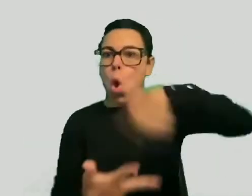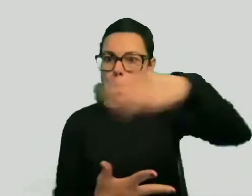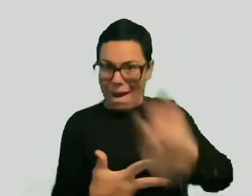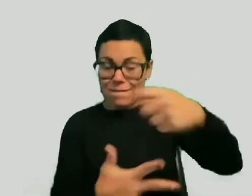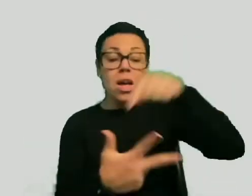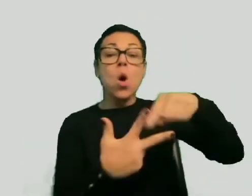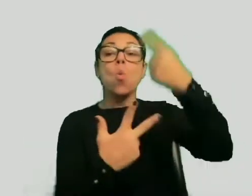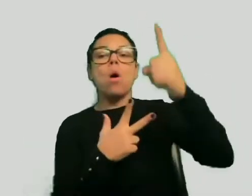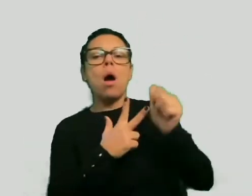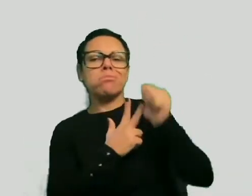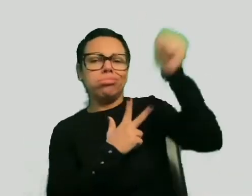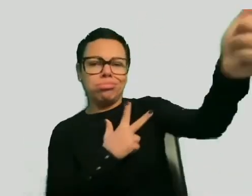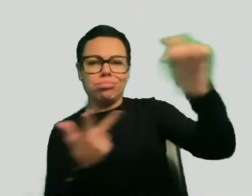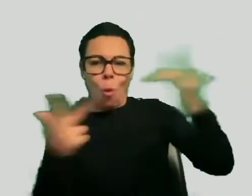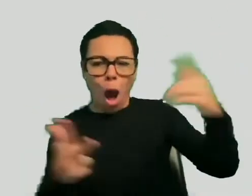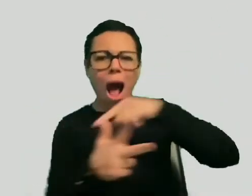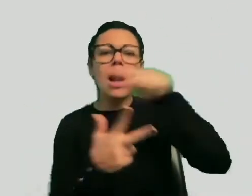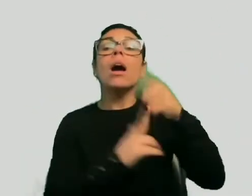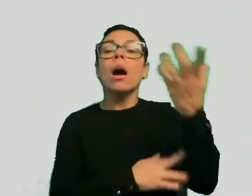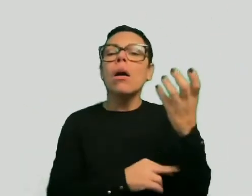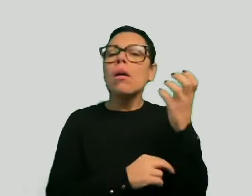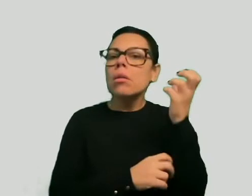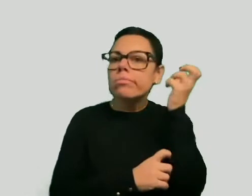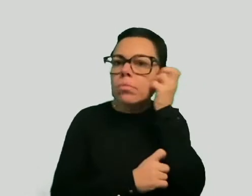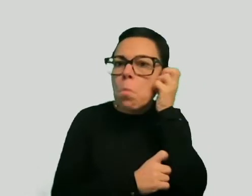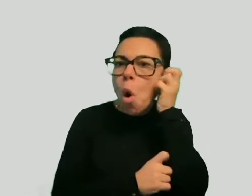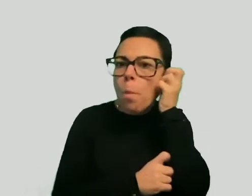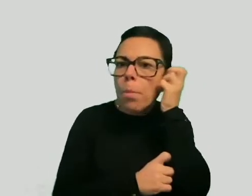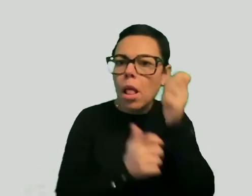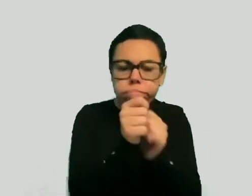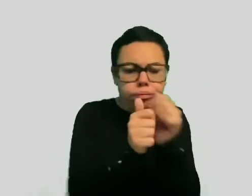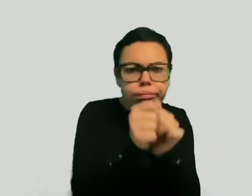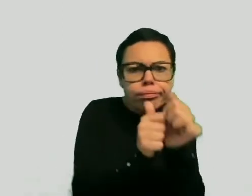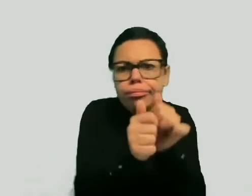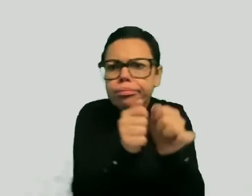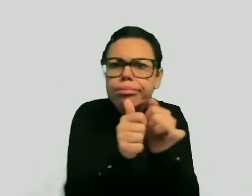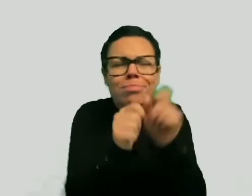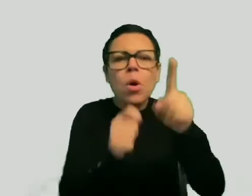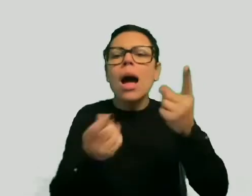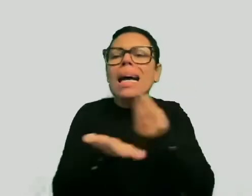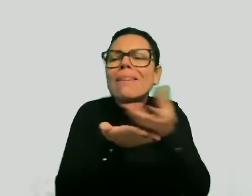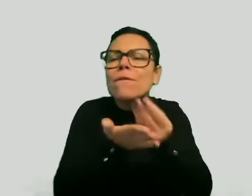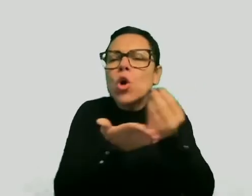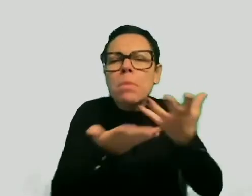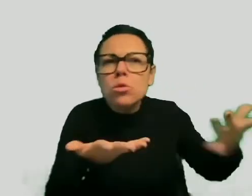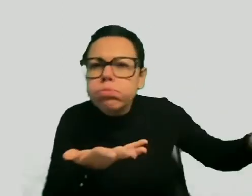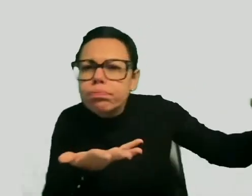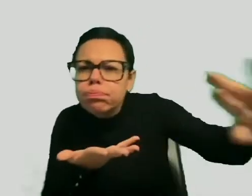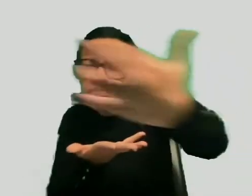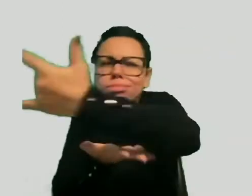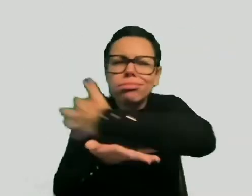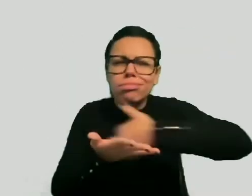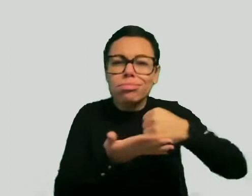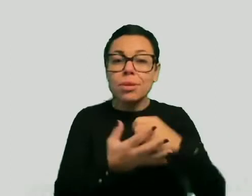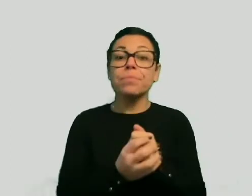We're going to get all your suggestions, and we're going to ask 2 people as a commentator to give their comments on that. Someone from the European Parliament